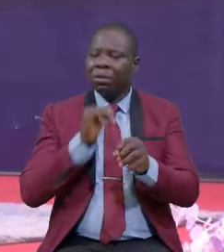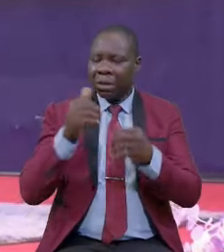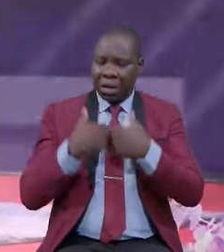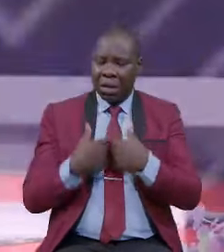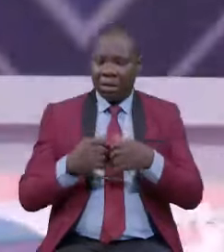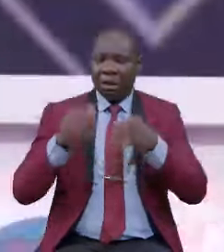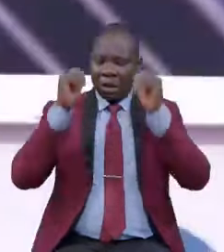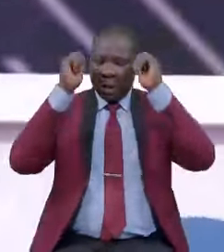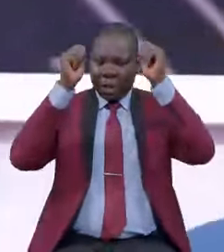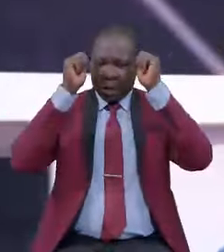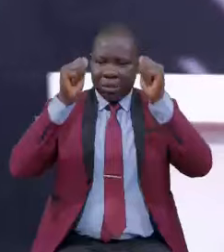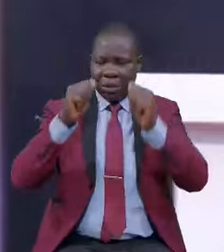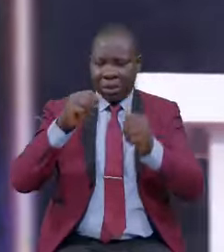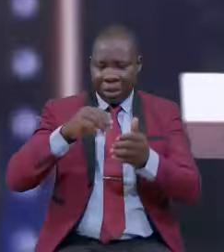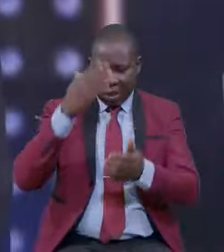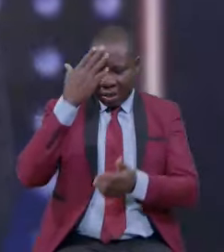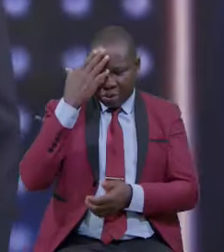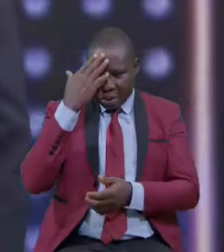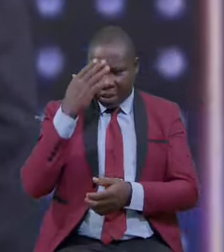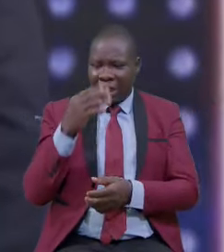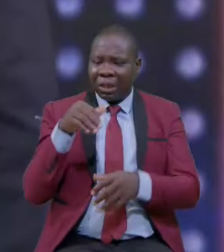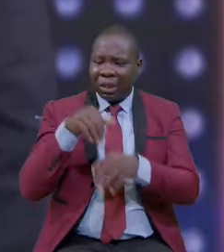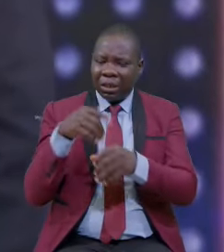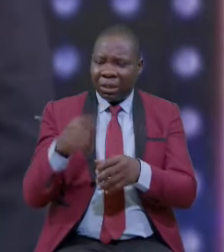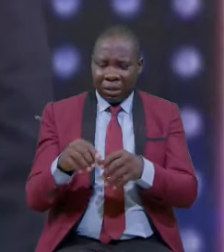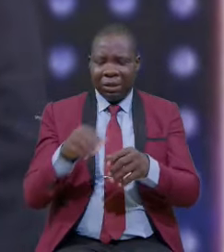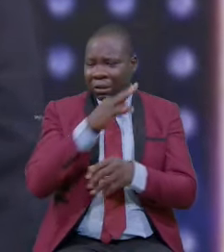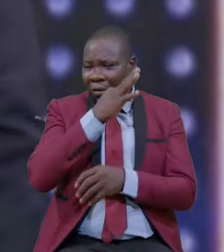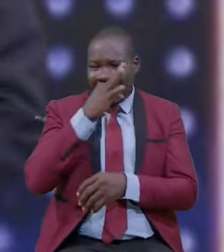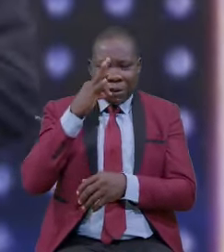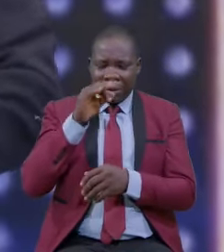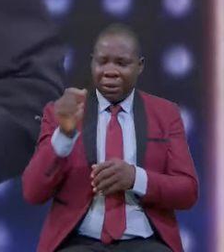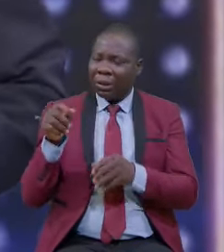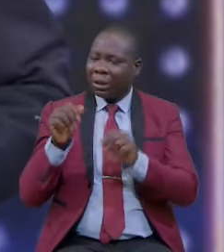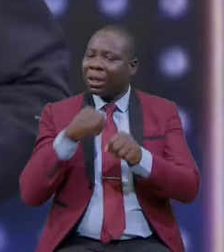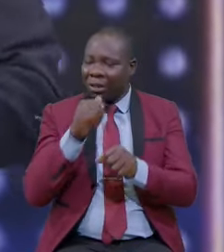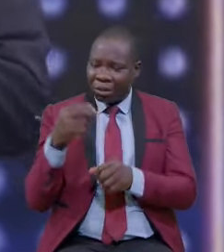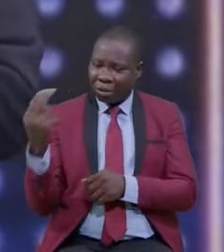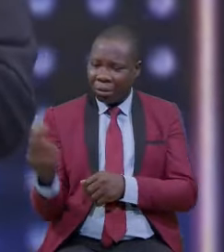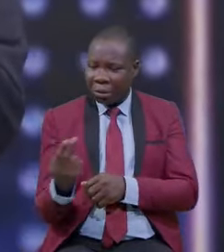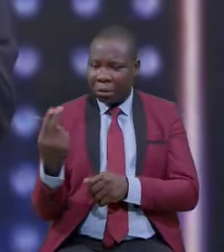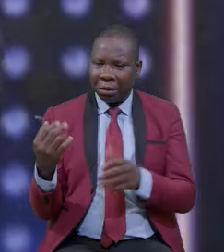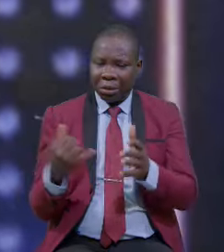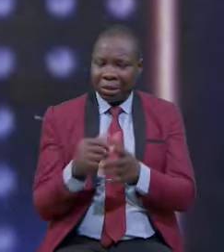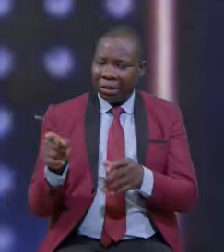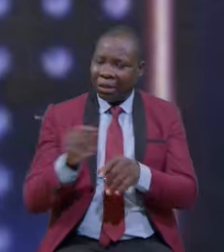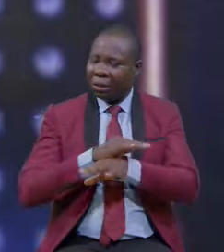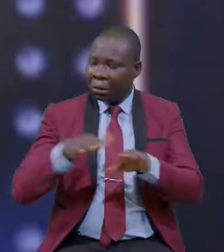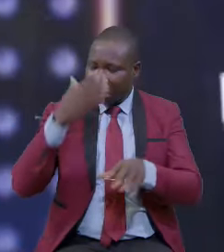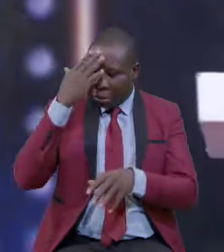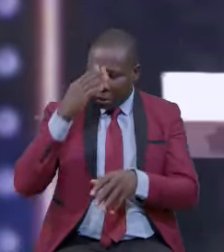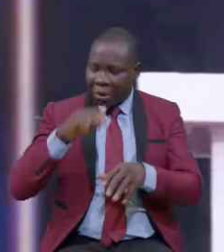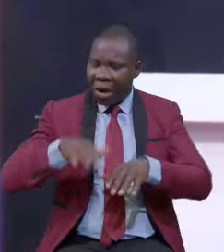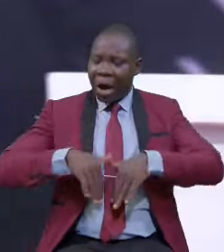still farming with the tools our fathers used 100 years ago. He doesn't know mechanized